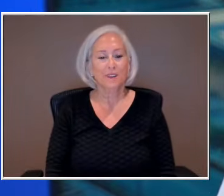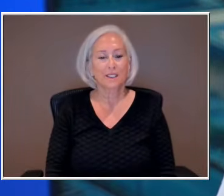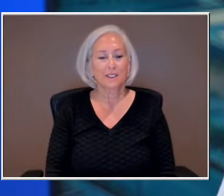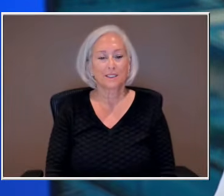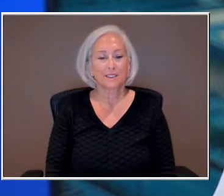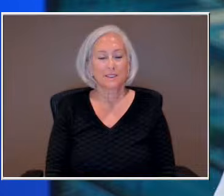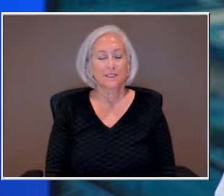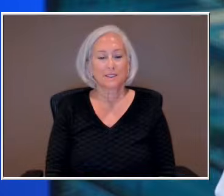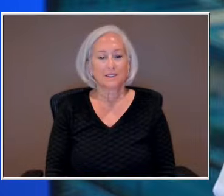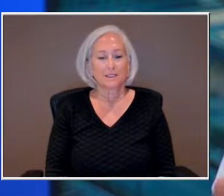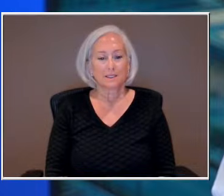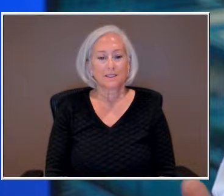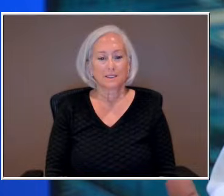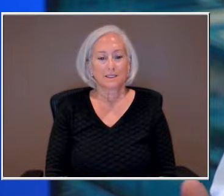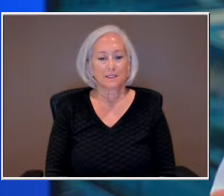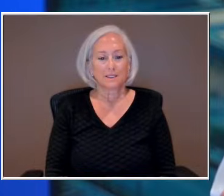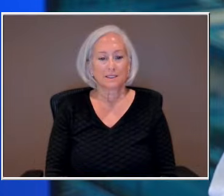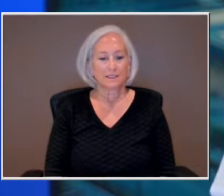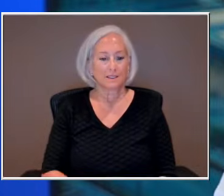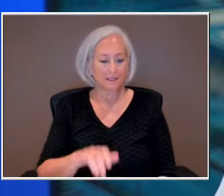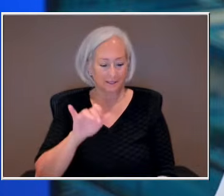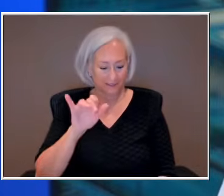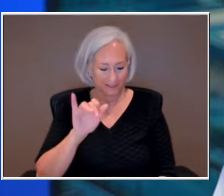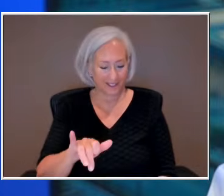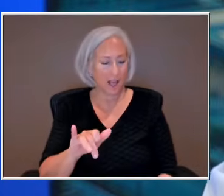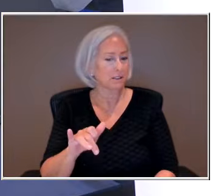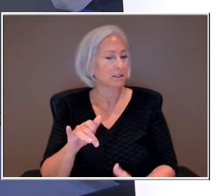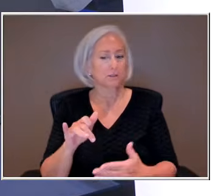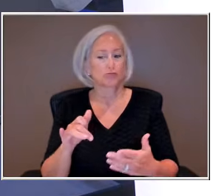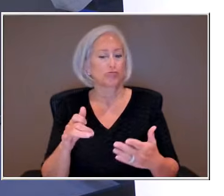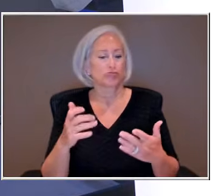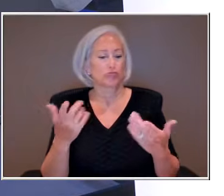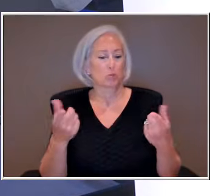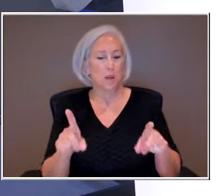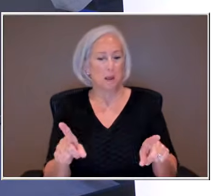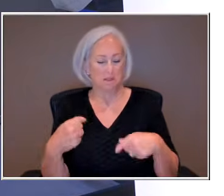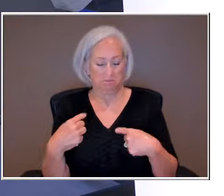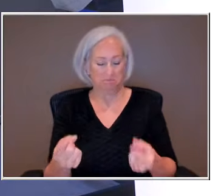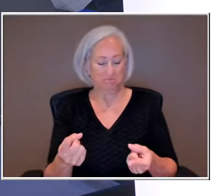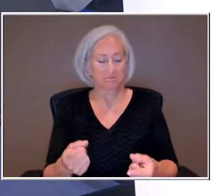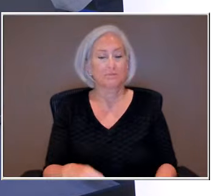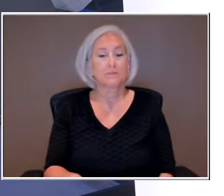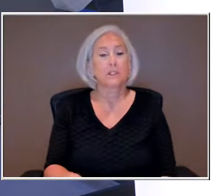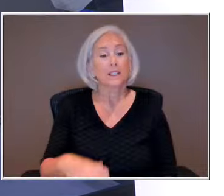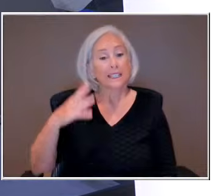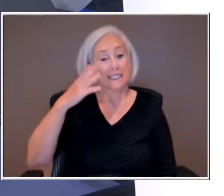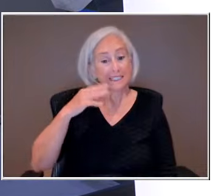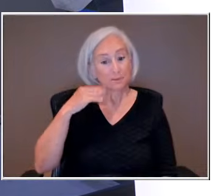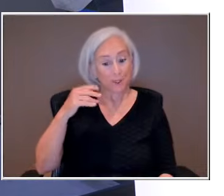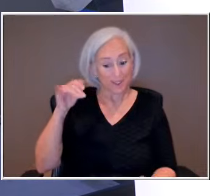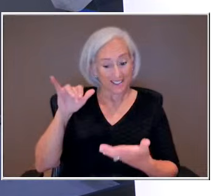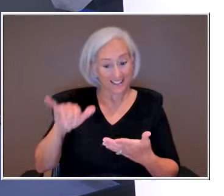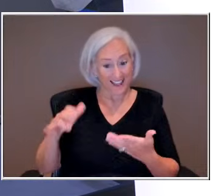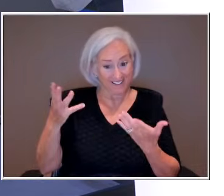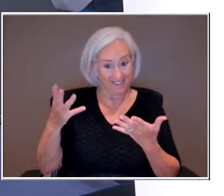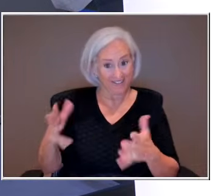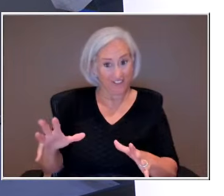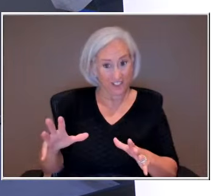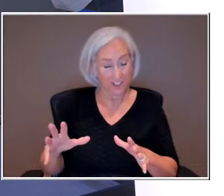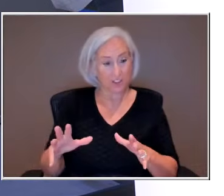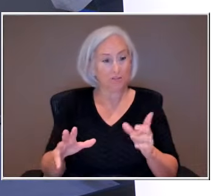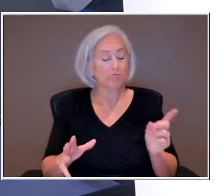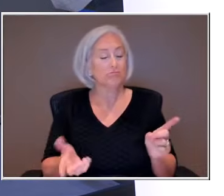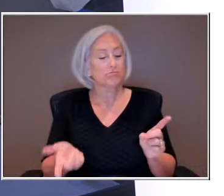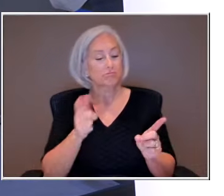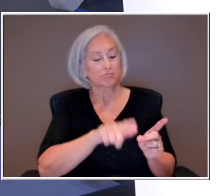that's that's where we're at right now. Okay, so he gets through that. So we'll kind of take this step by step. Dr. Abdallah, for